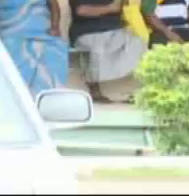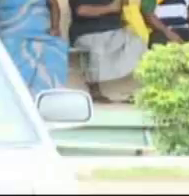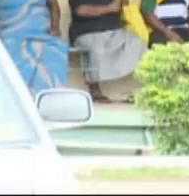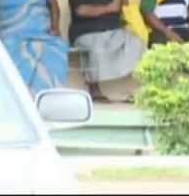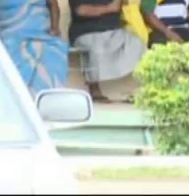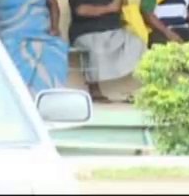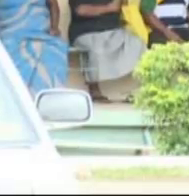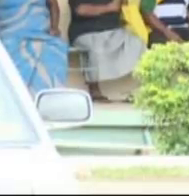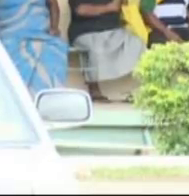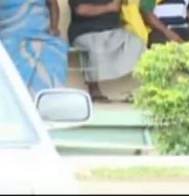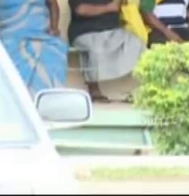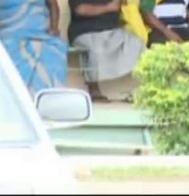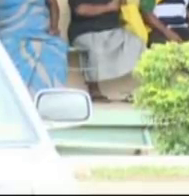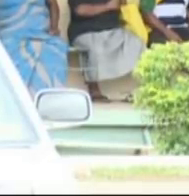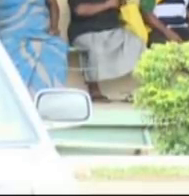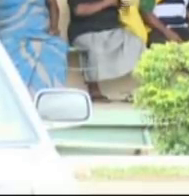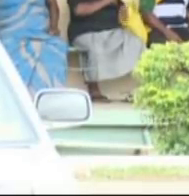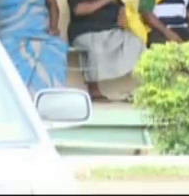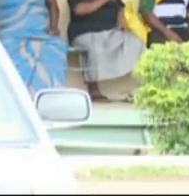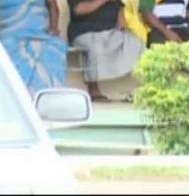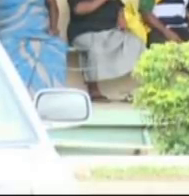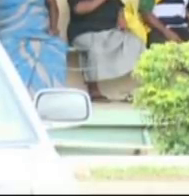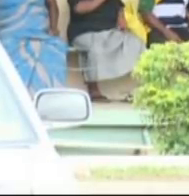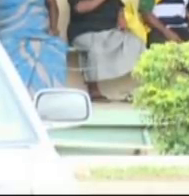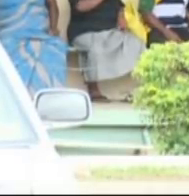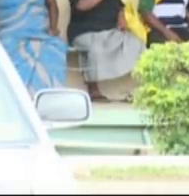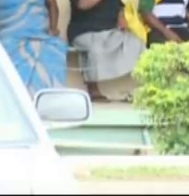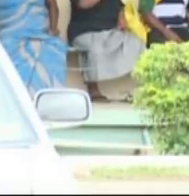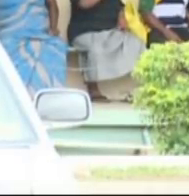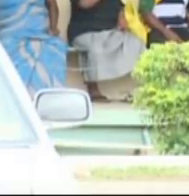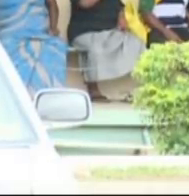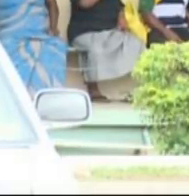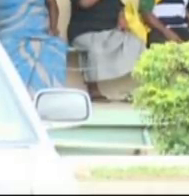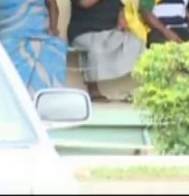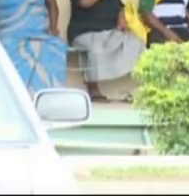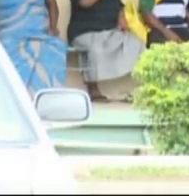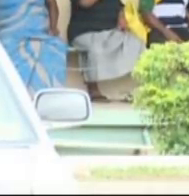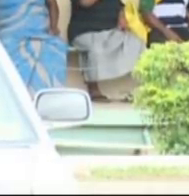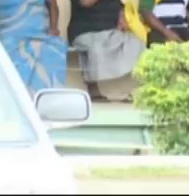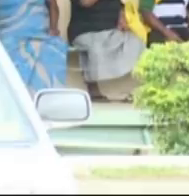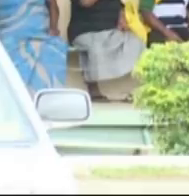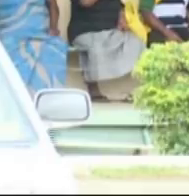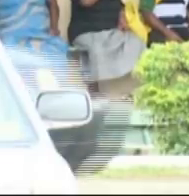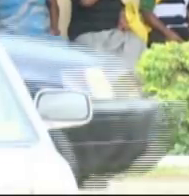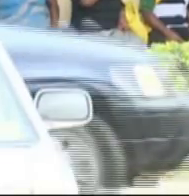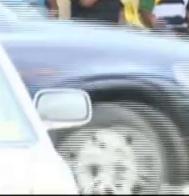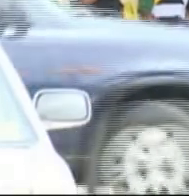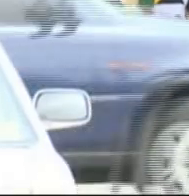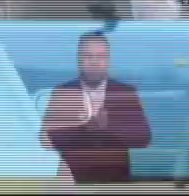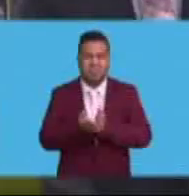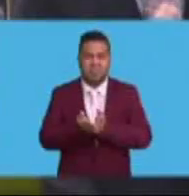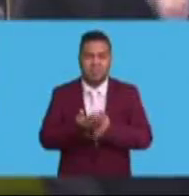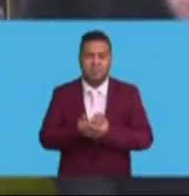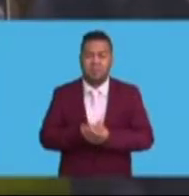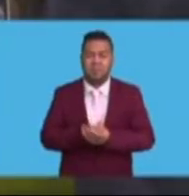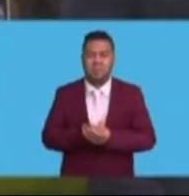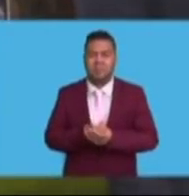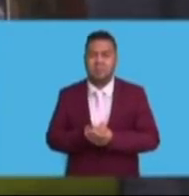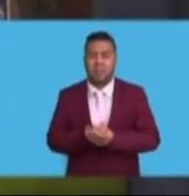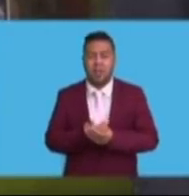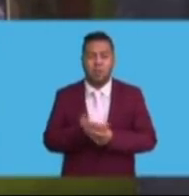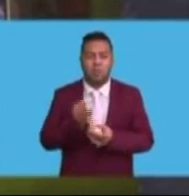work. Fijians are advised to be patient as the government works towards improving Fiji's health care. I